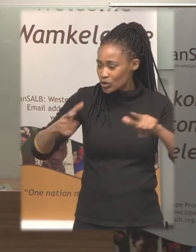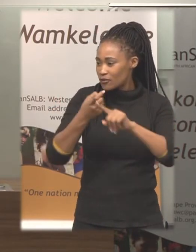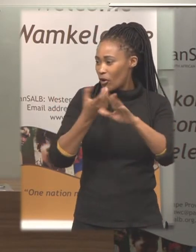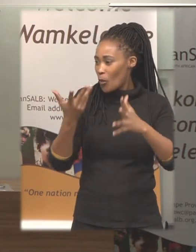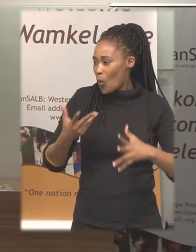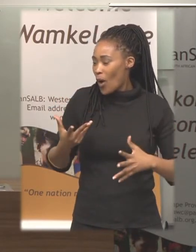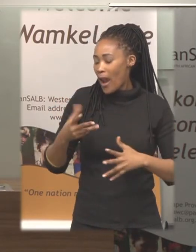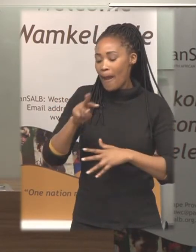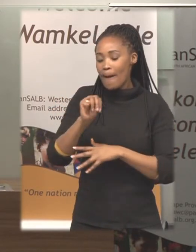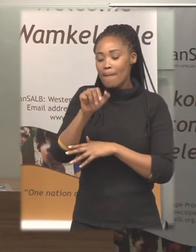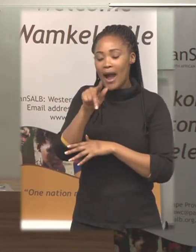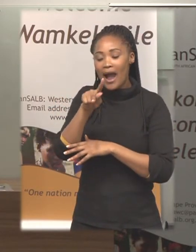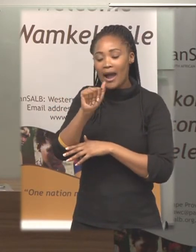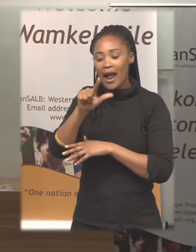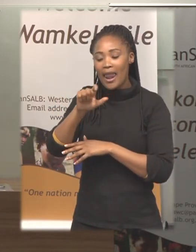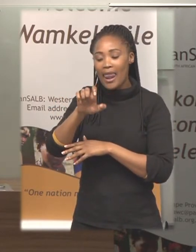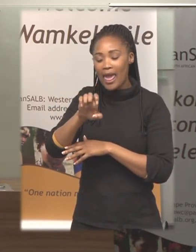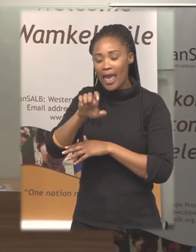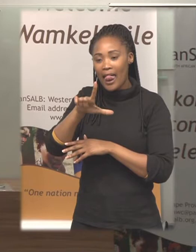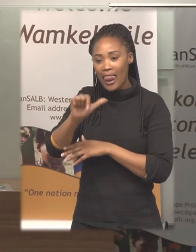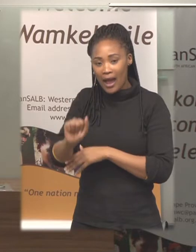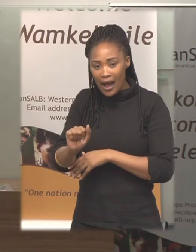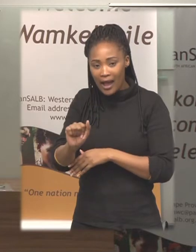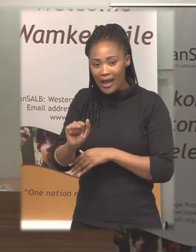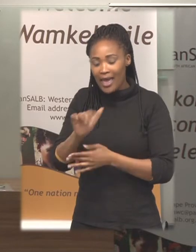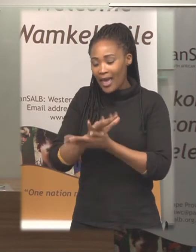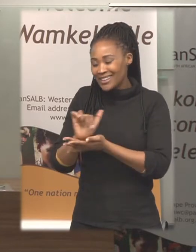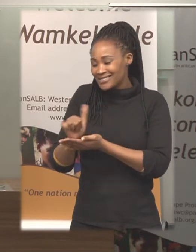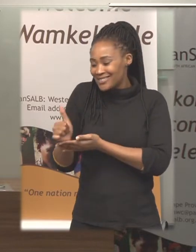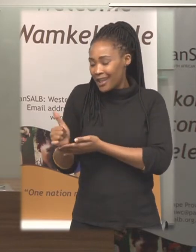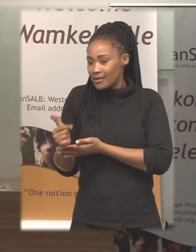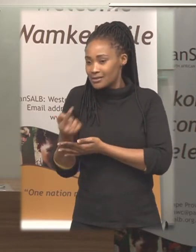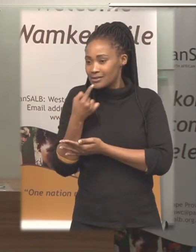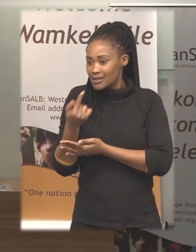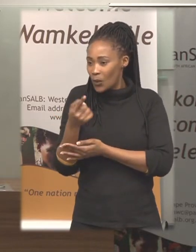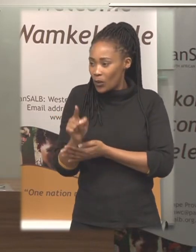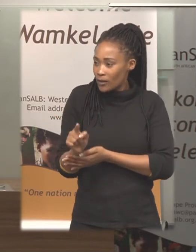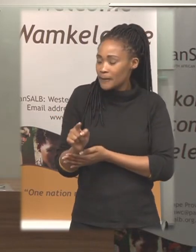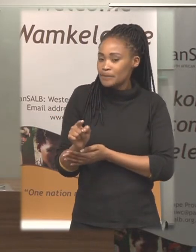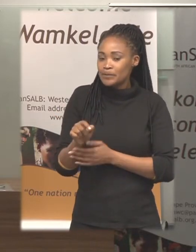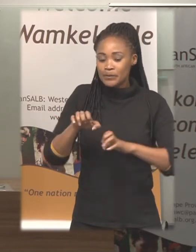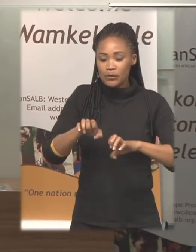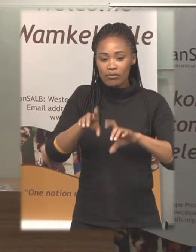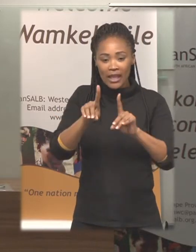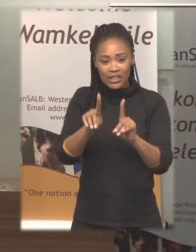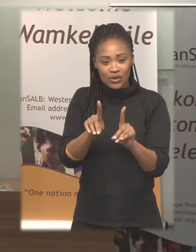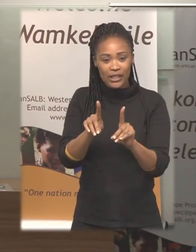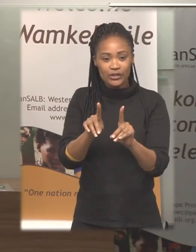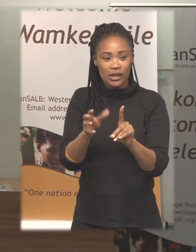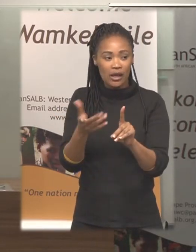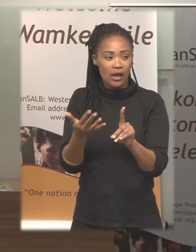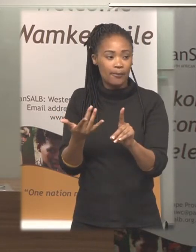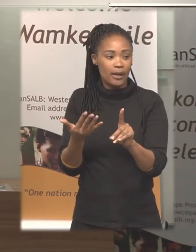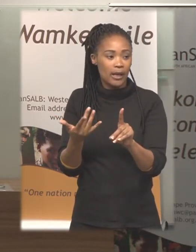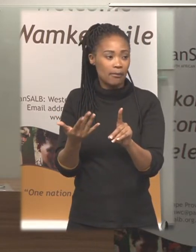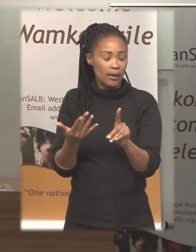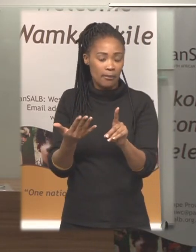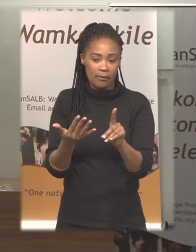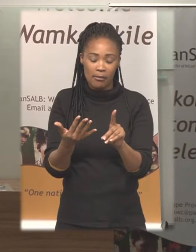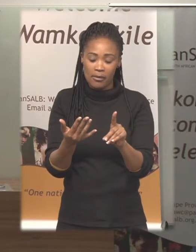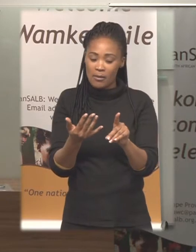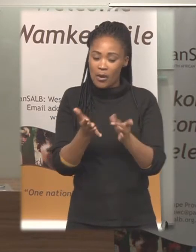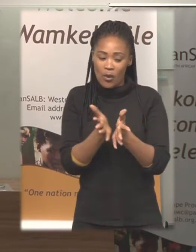Garcia, Makalela, and others has been taken up certainly in education very,